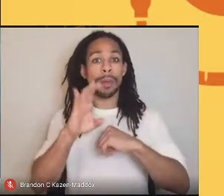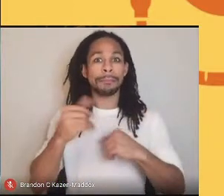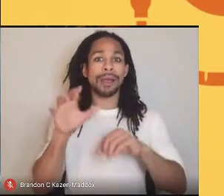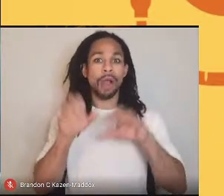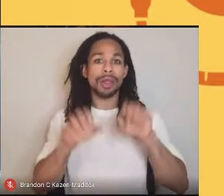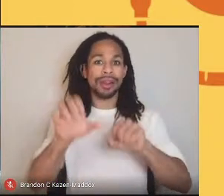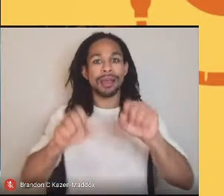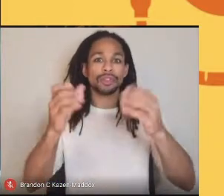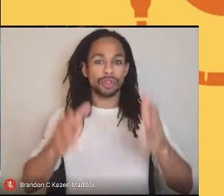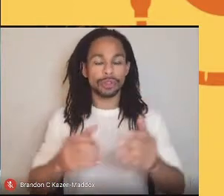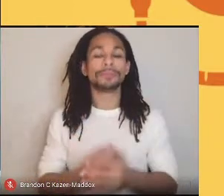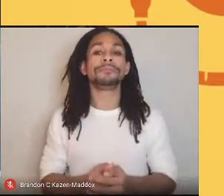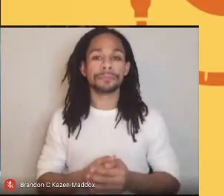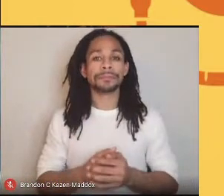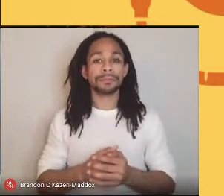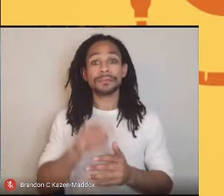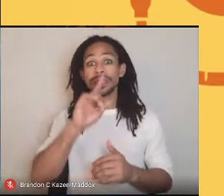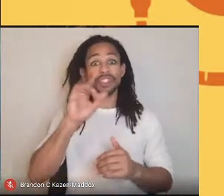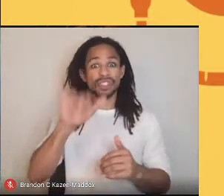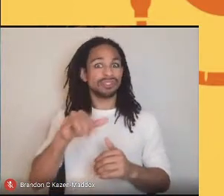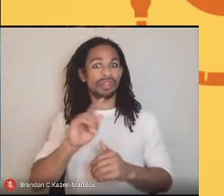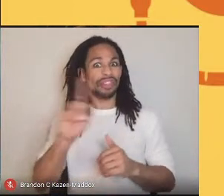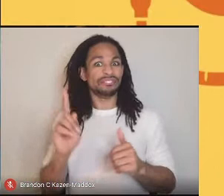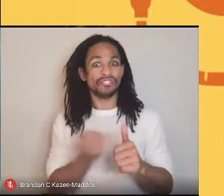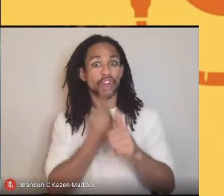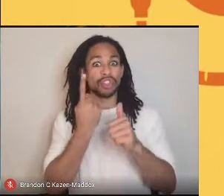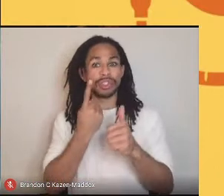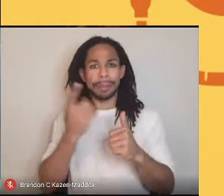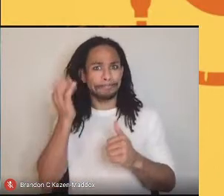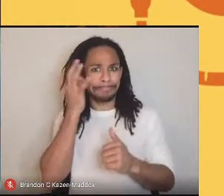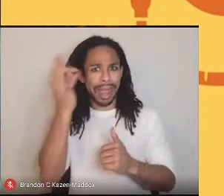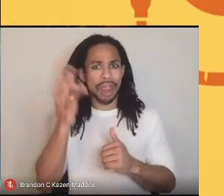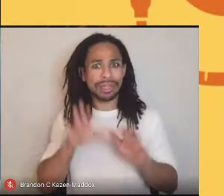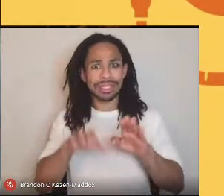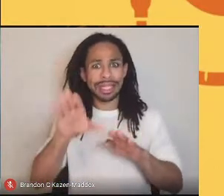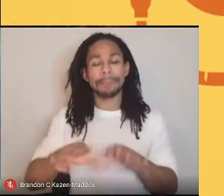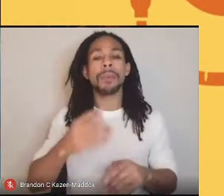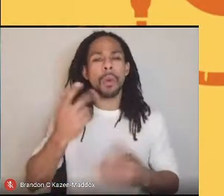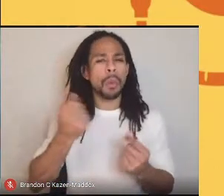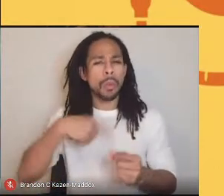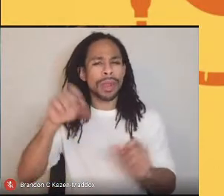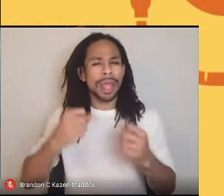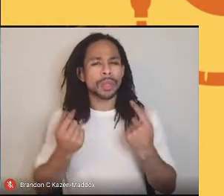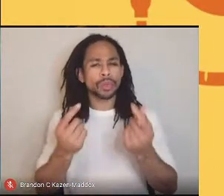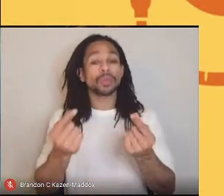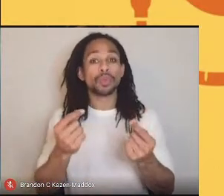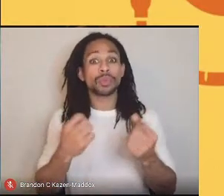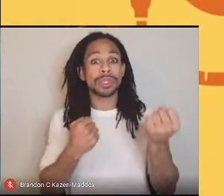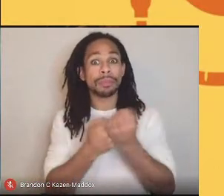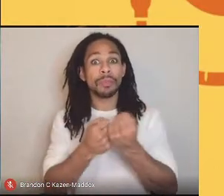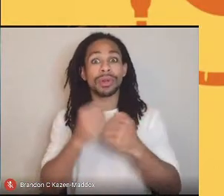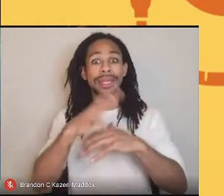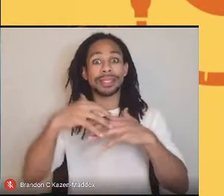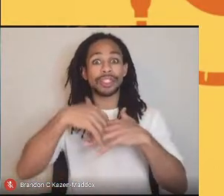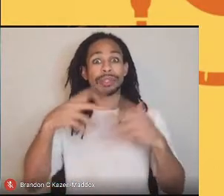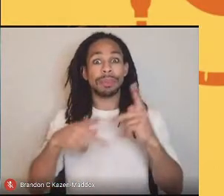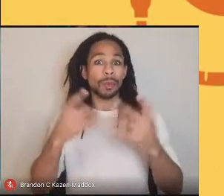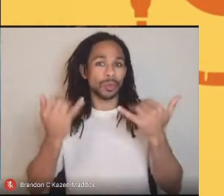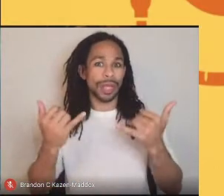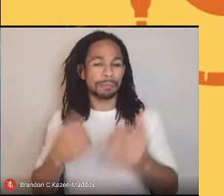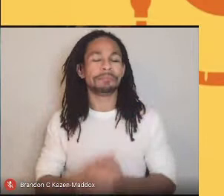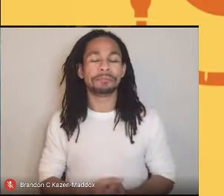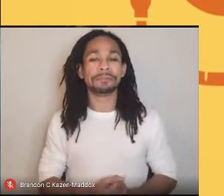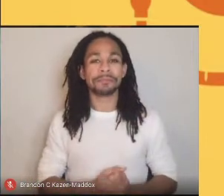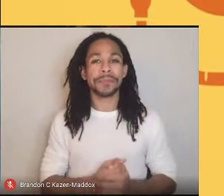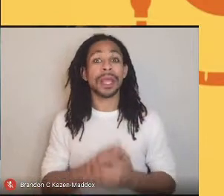colonizers. It is only the very first, barest step in what we can do to support indigenous people today.